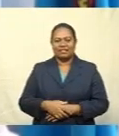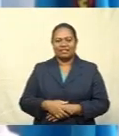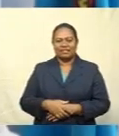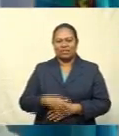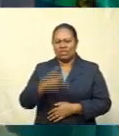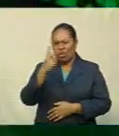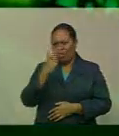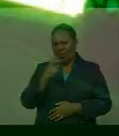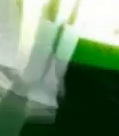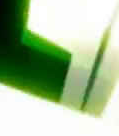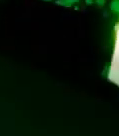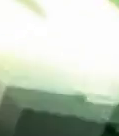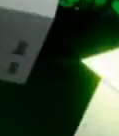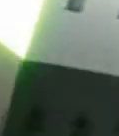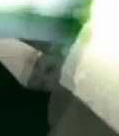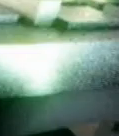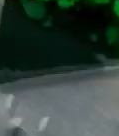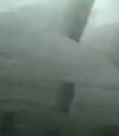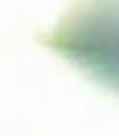Singatoka Bridge.